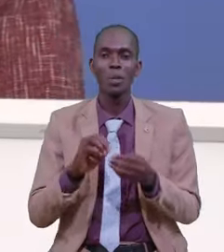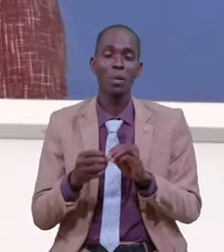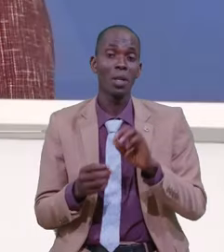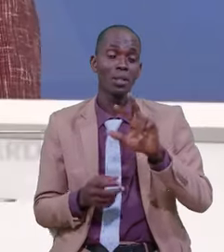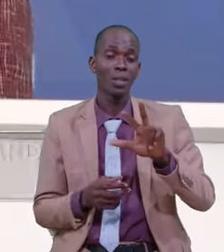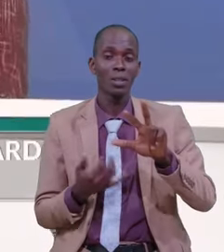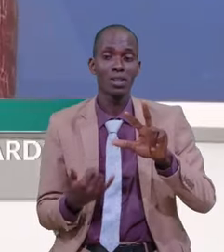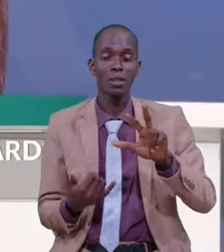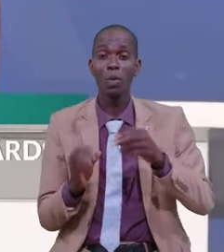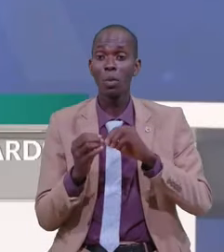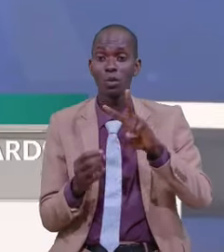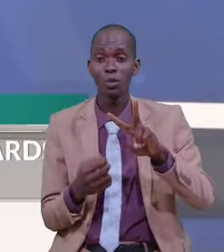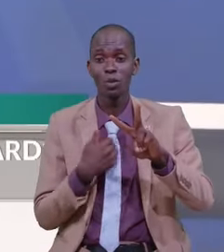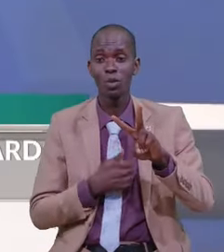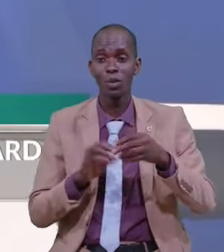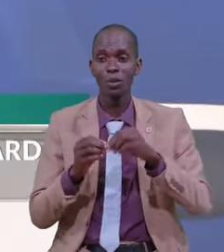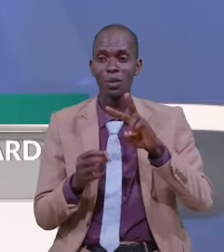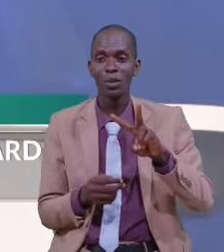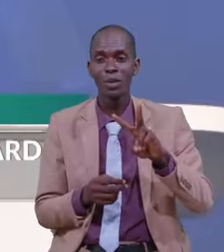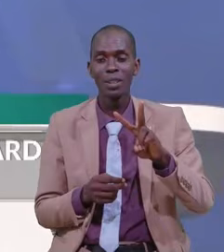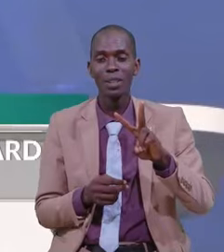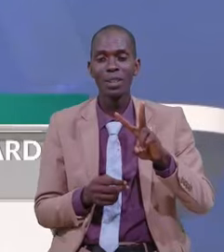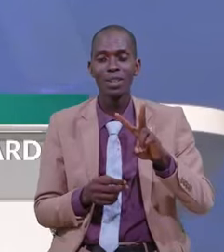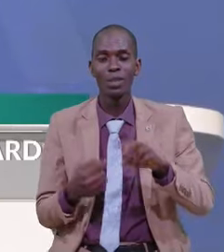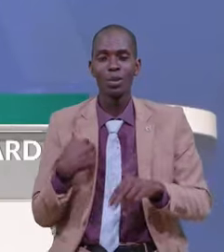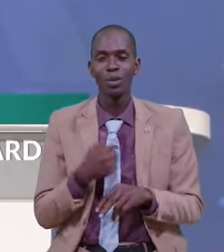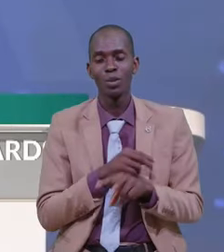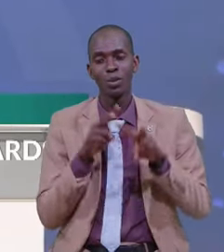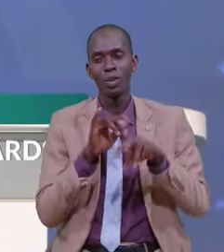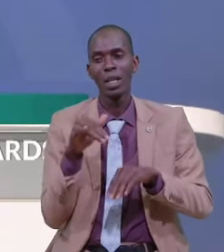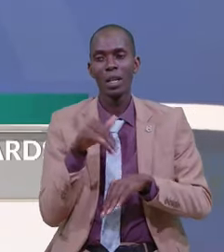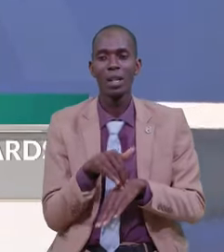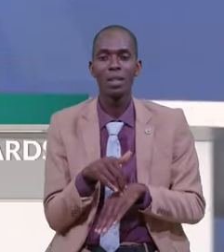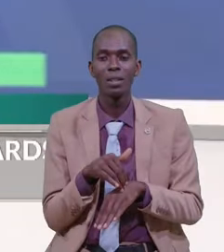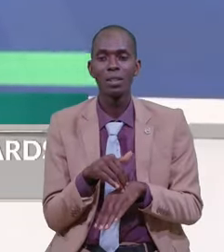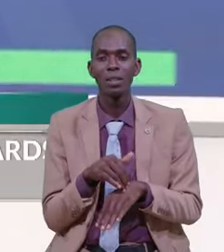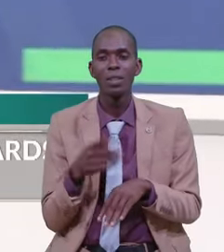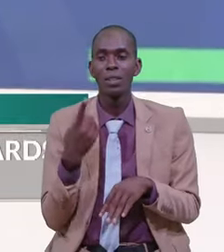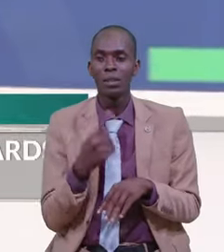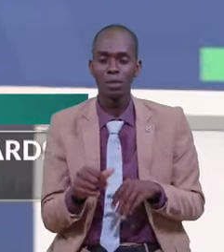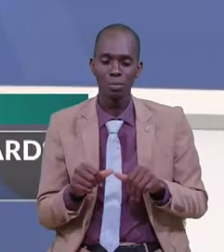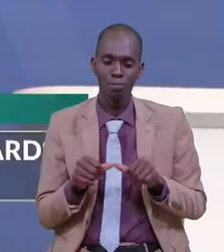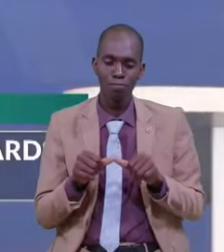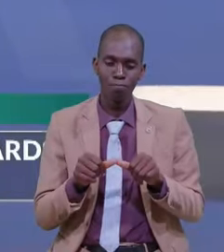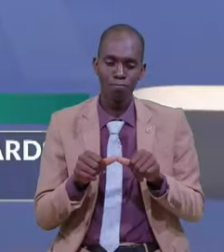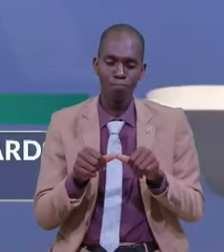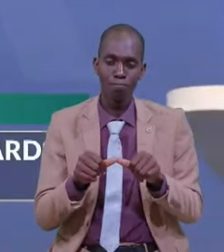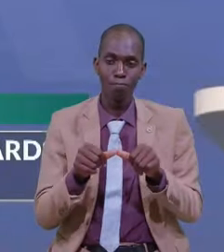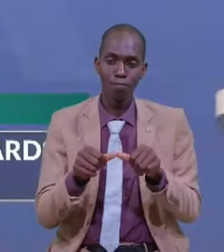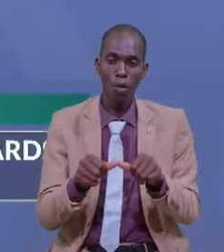now. Number 2, we're looking at the perseverance